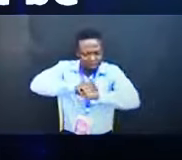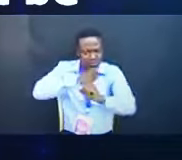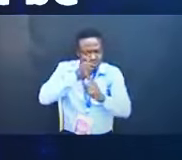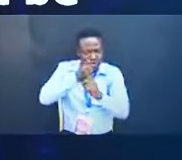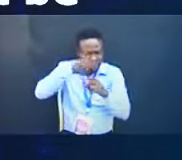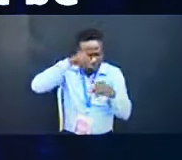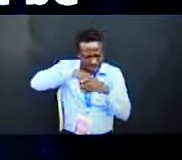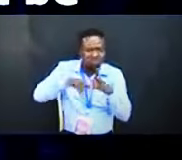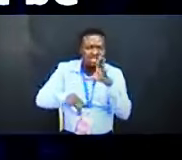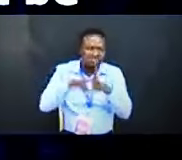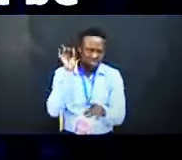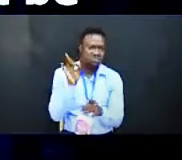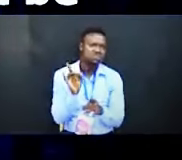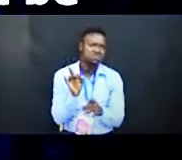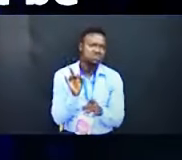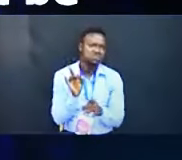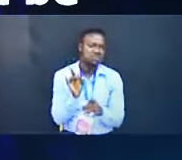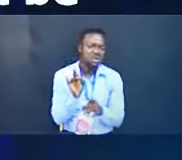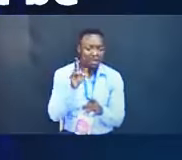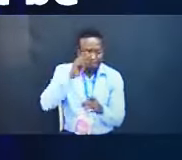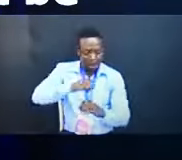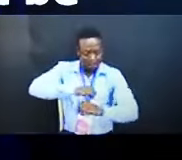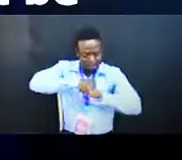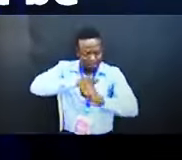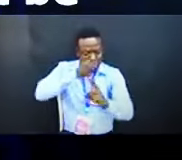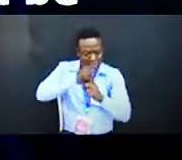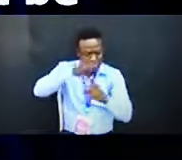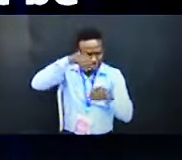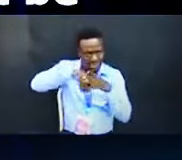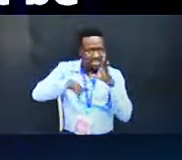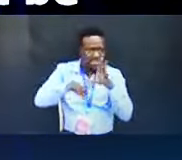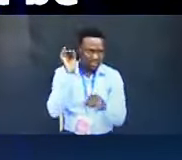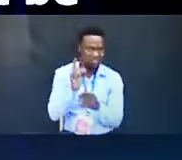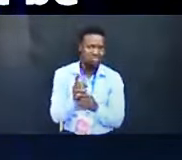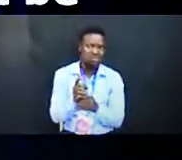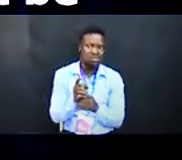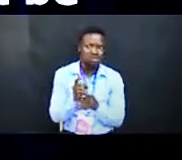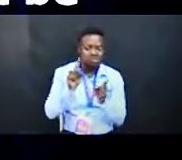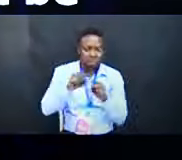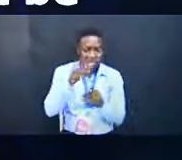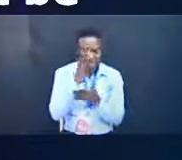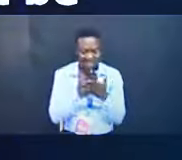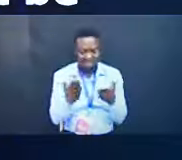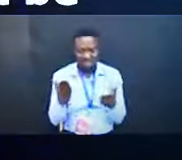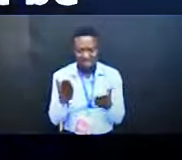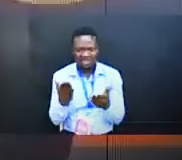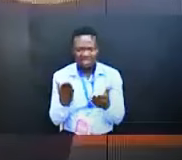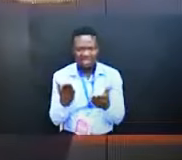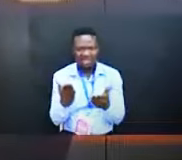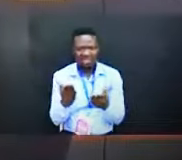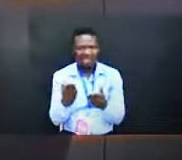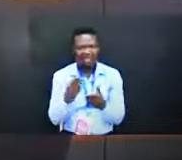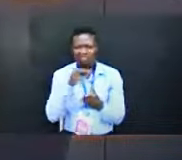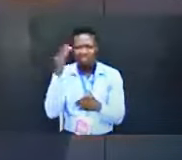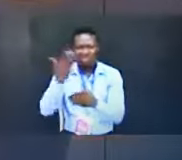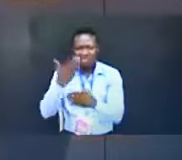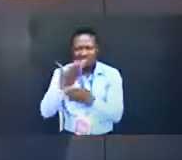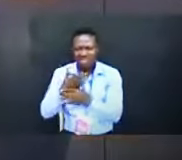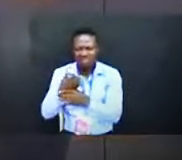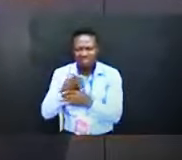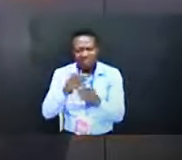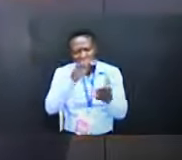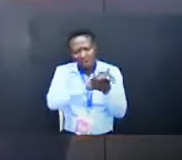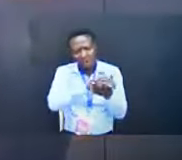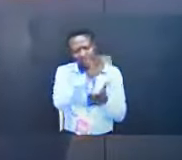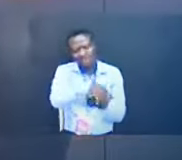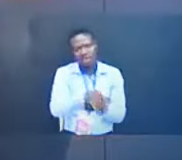spirit. Guard yourself in your spirit. When certain things should not disturb the union, so